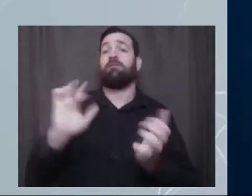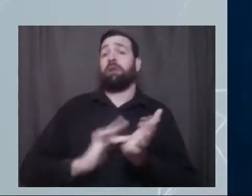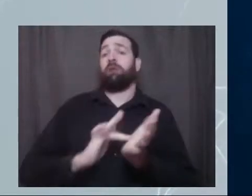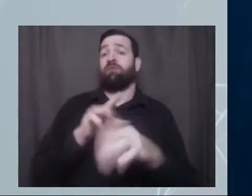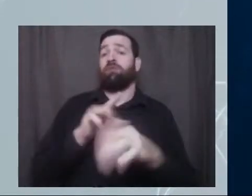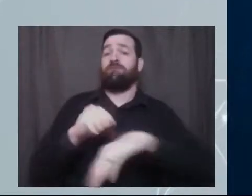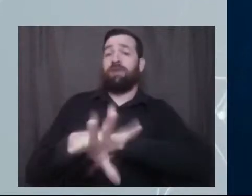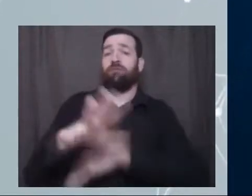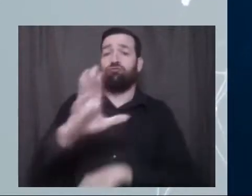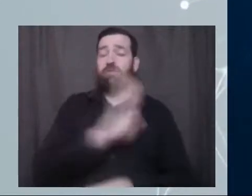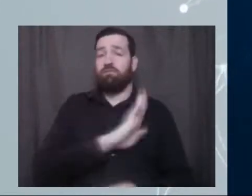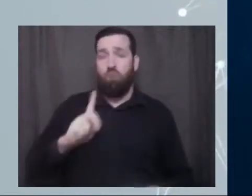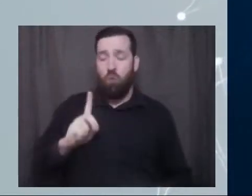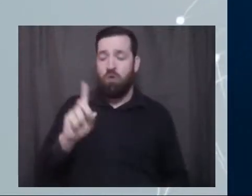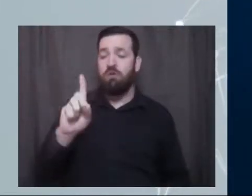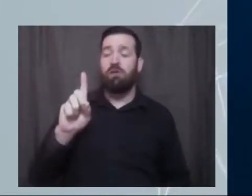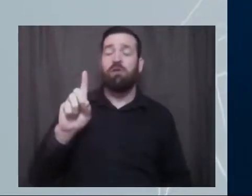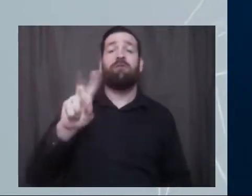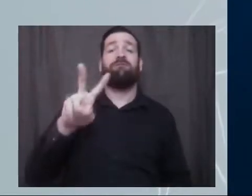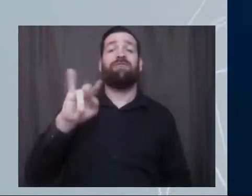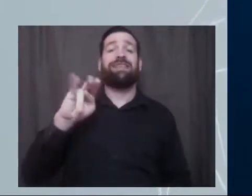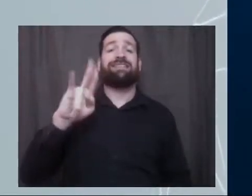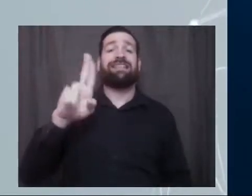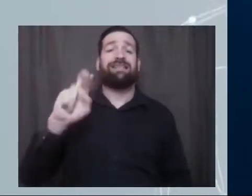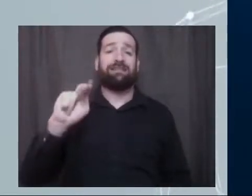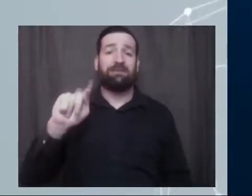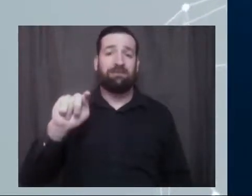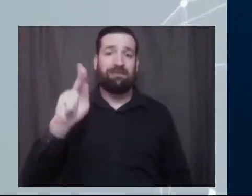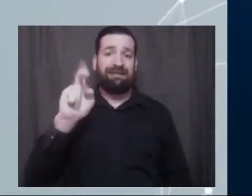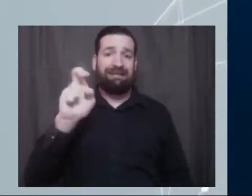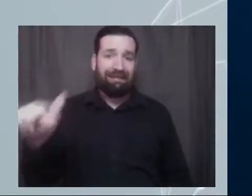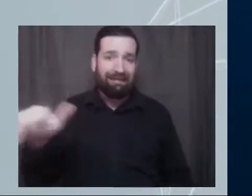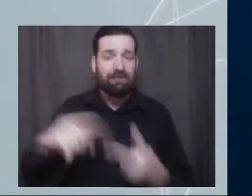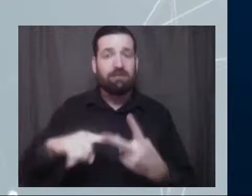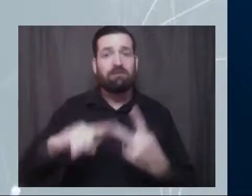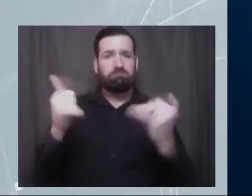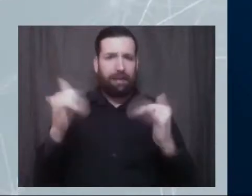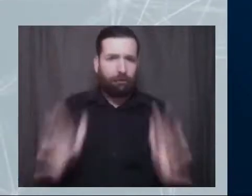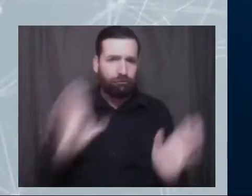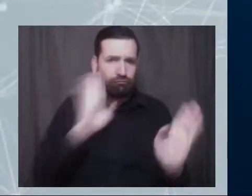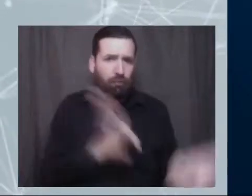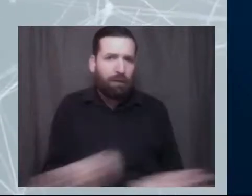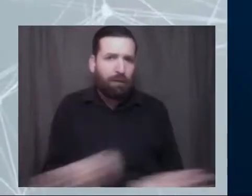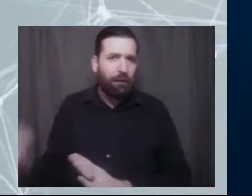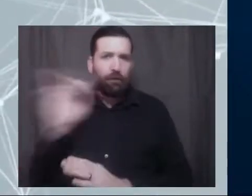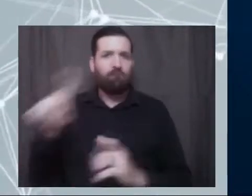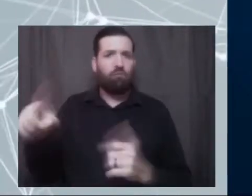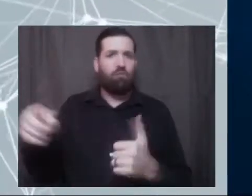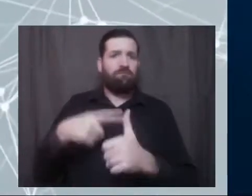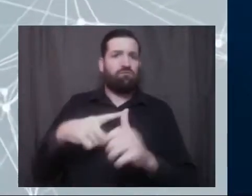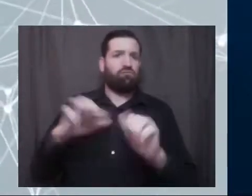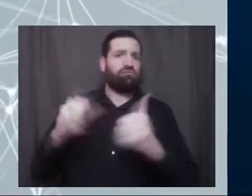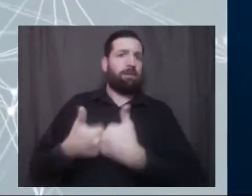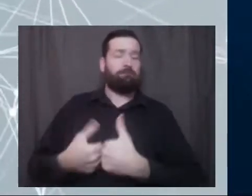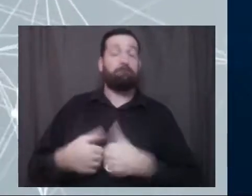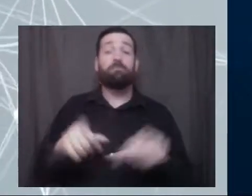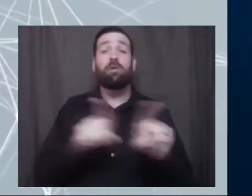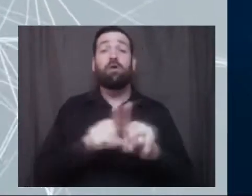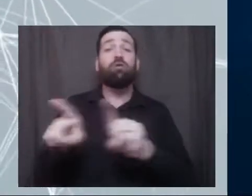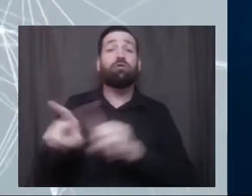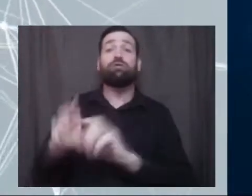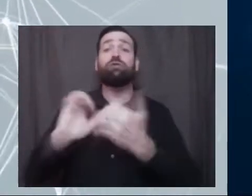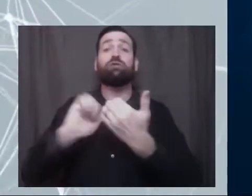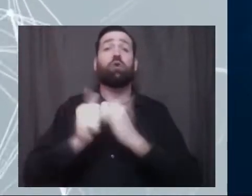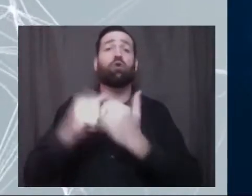Dr. Vincent Key, is here with us with how players have prepped for opening day. And also, we're joined by sports neurologist